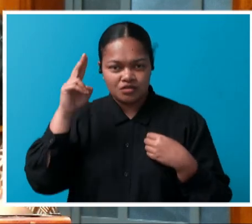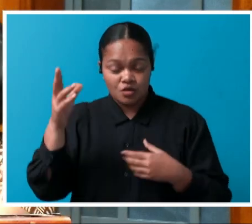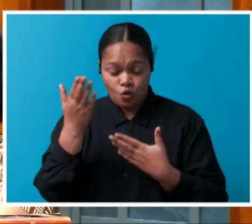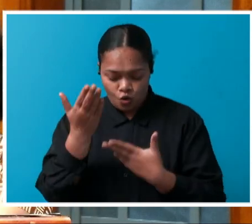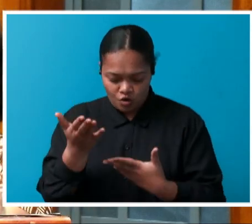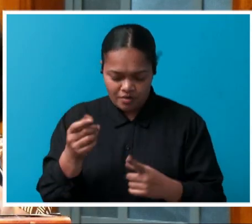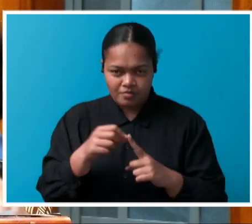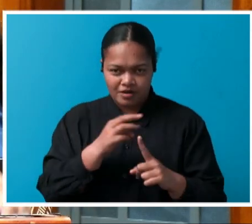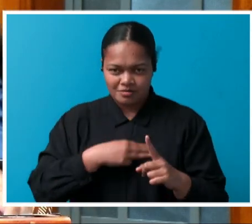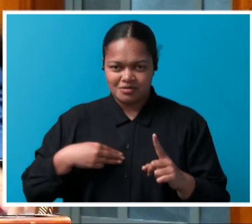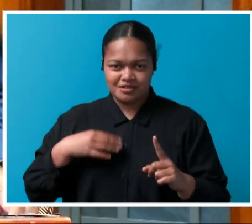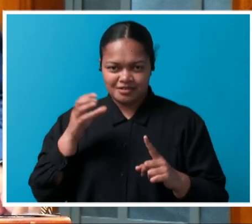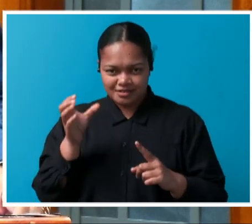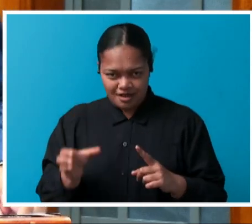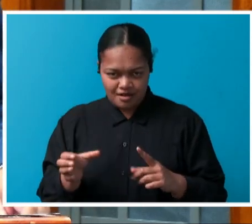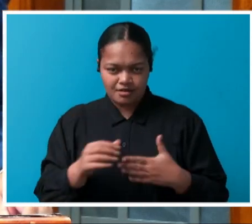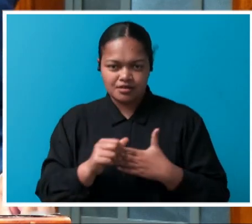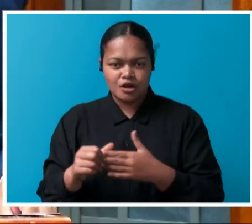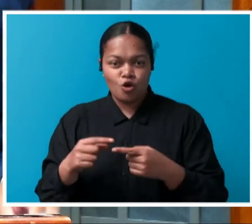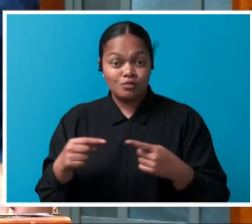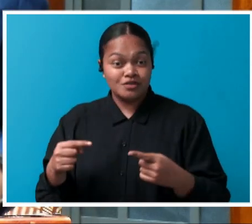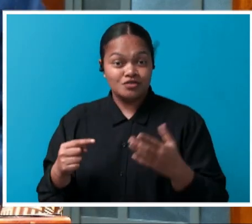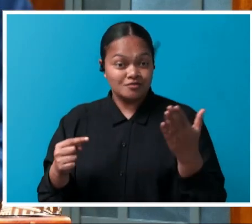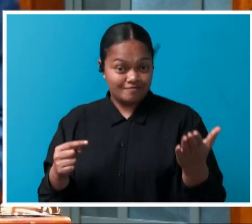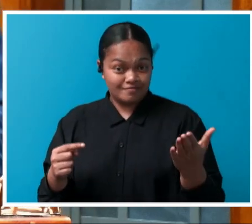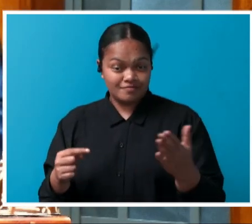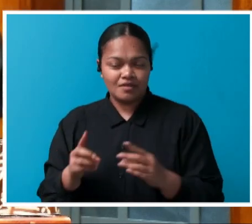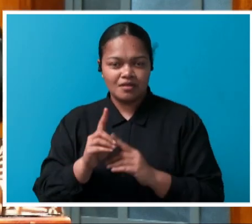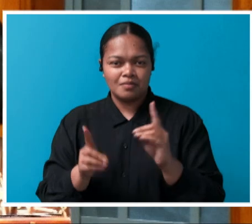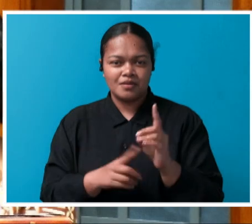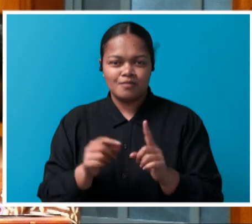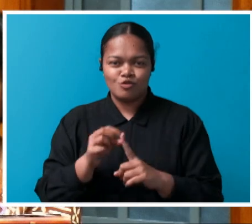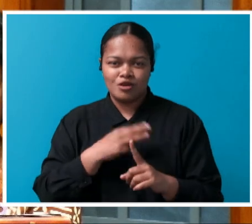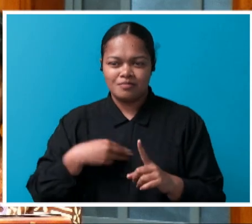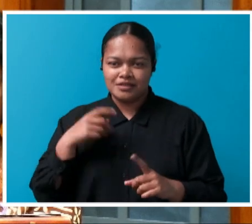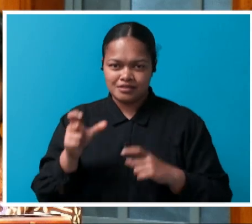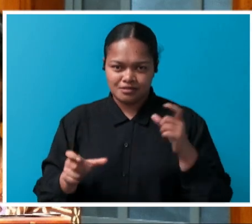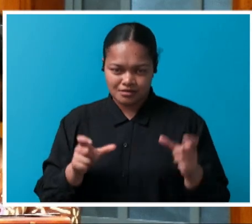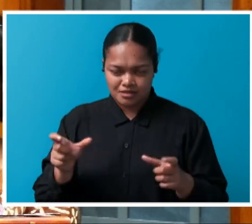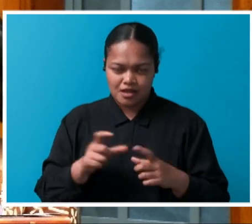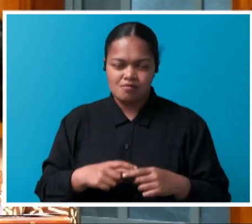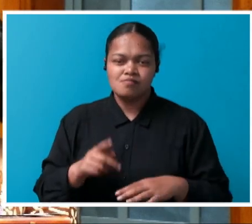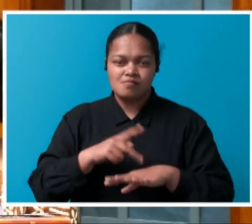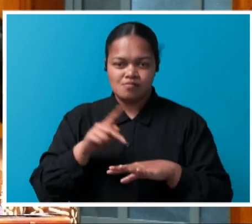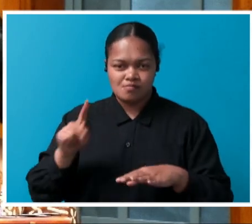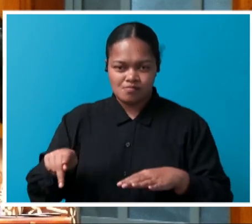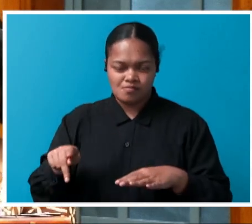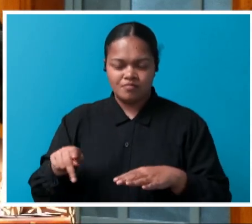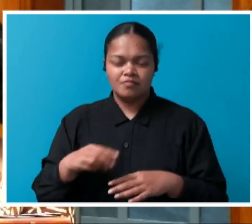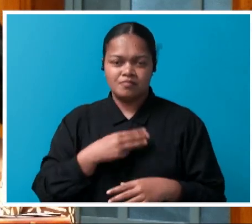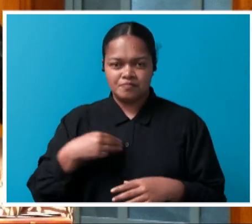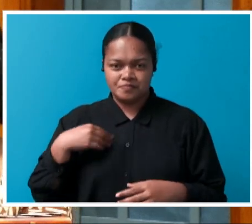Minister, Honorable Leader of Opposition, Deputy Prime Ministers, Cabinet Ministers, and Assistant